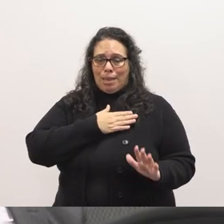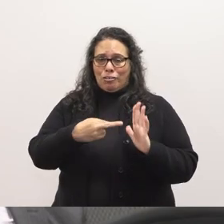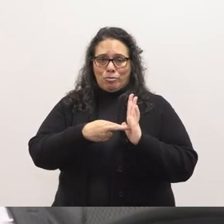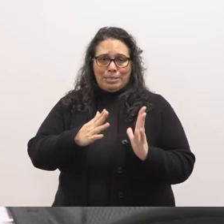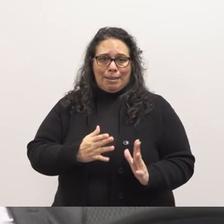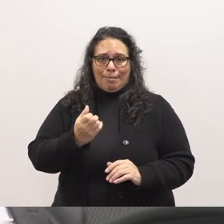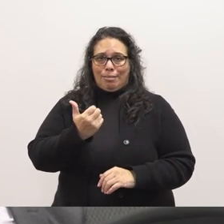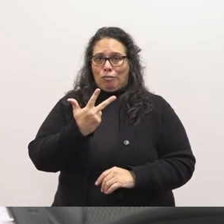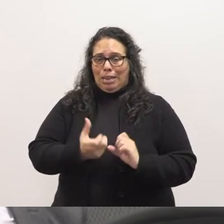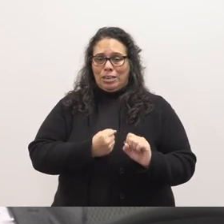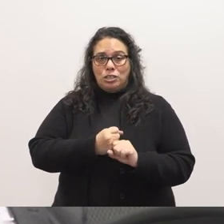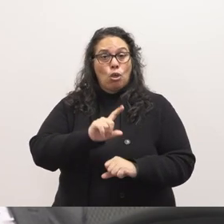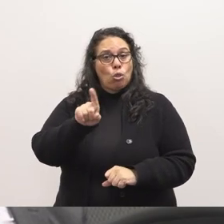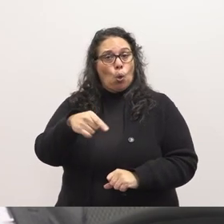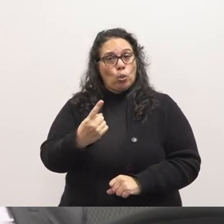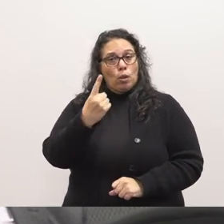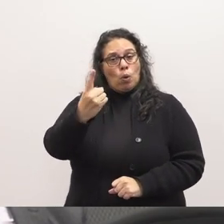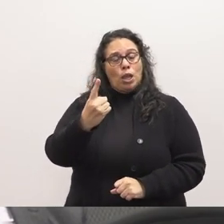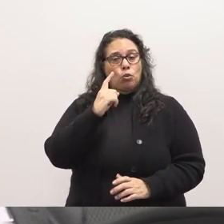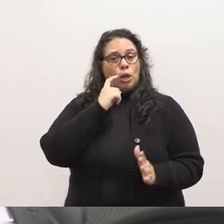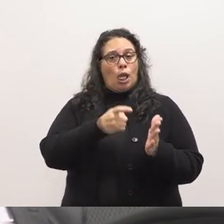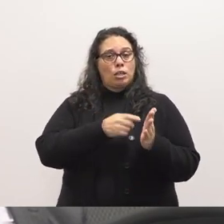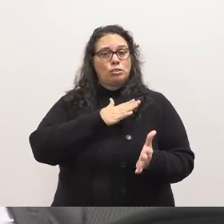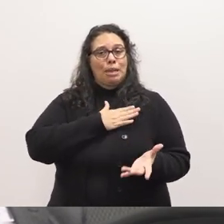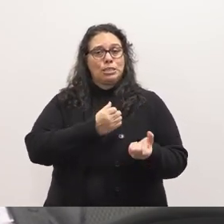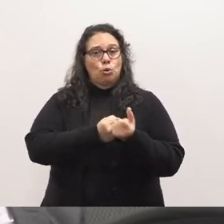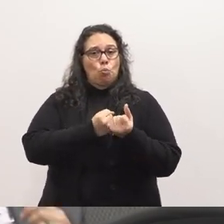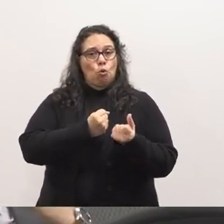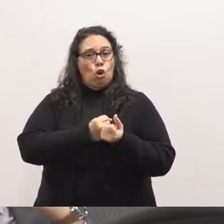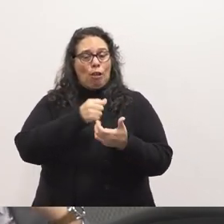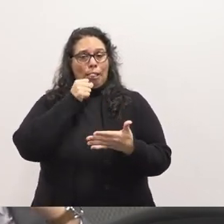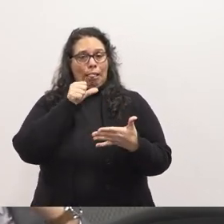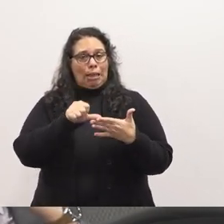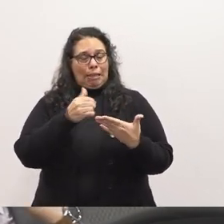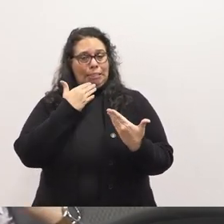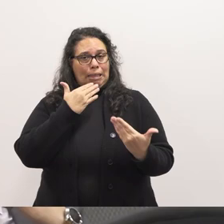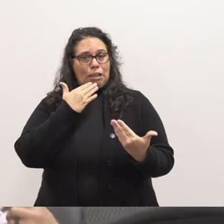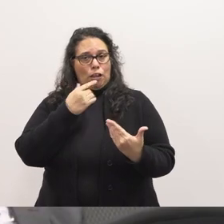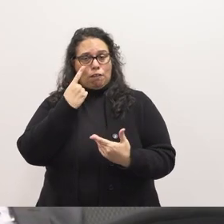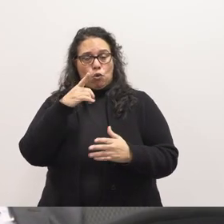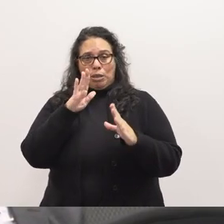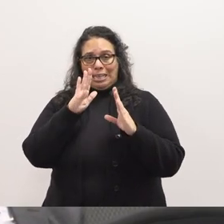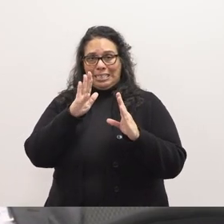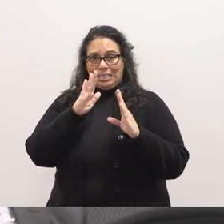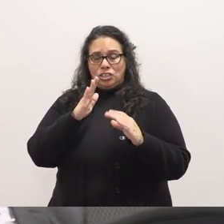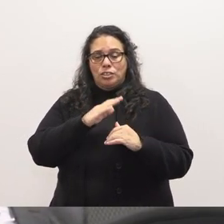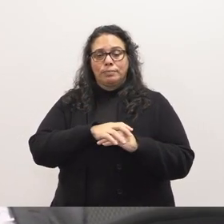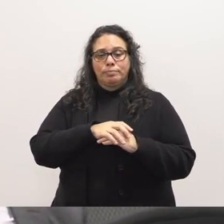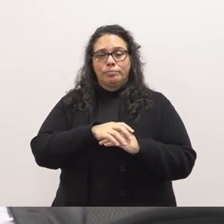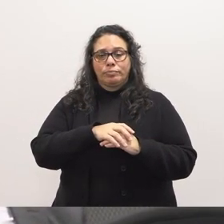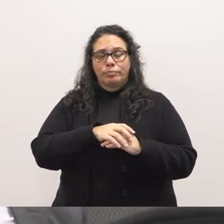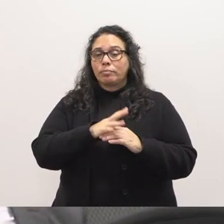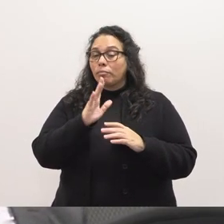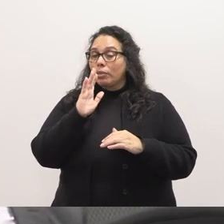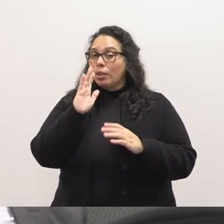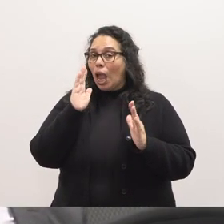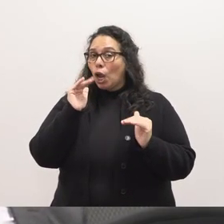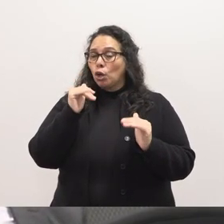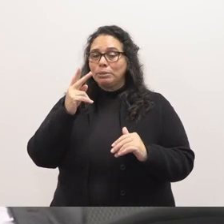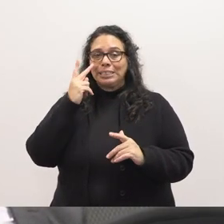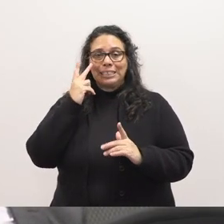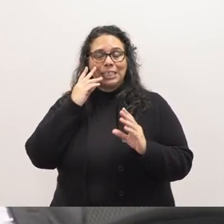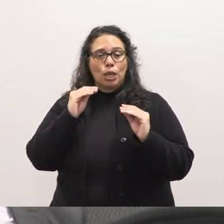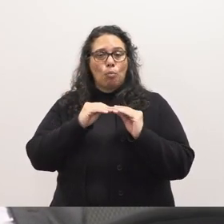thank the only trustee who acknowledged my support letter and thank her for the attention to the issue. I hope to see more open and